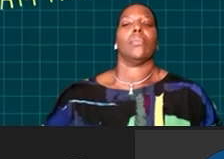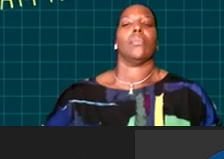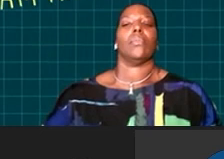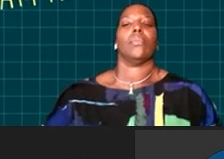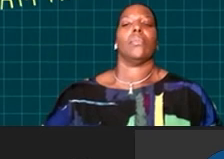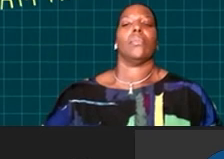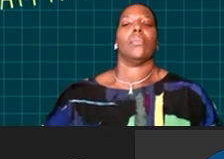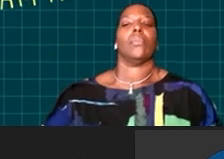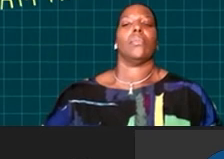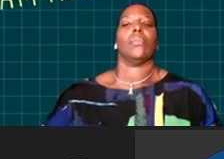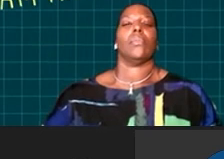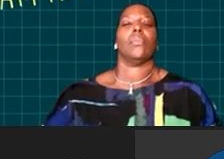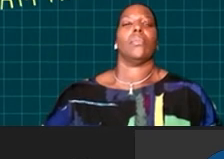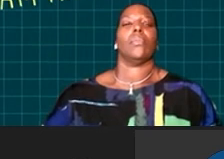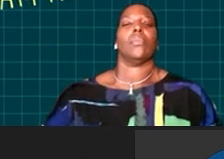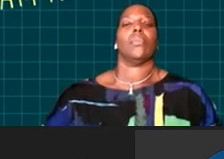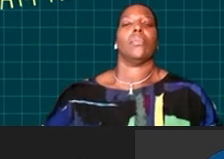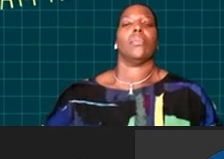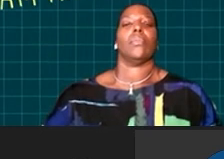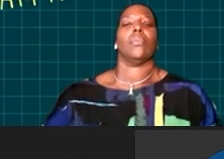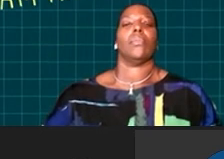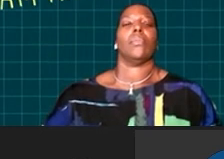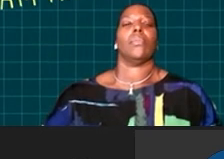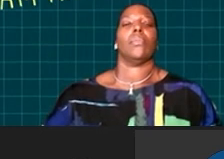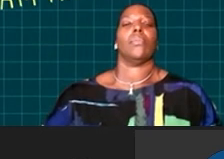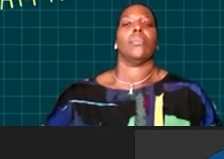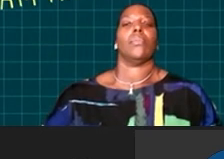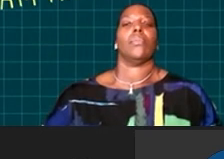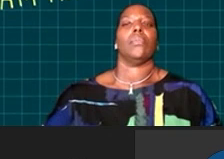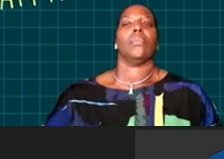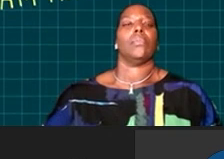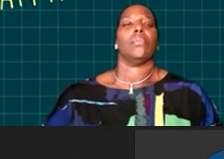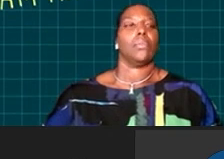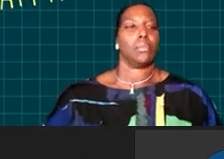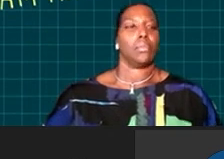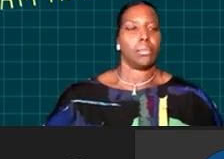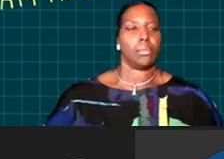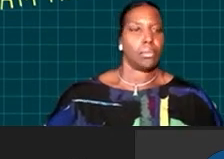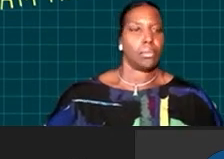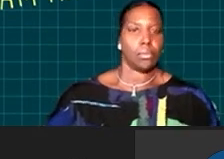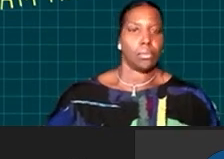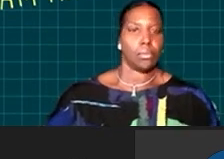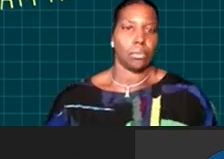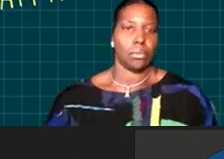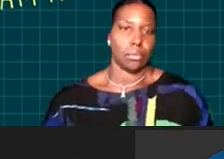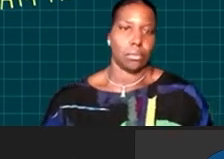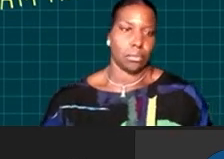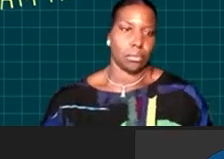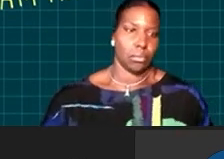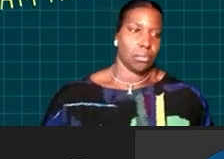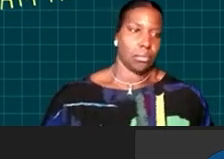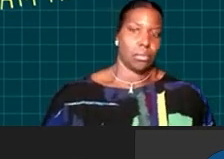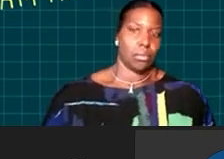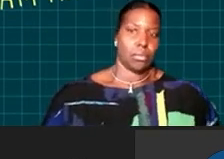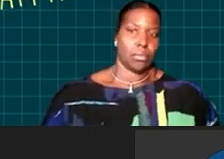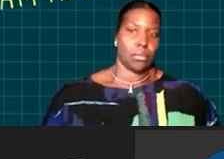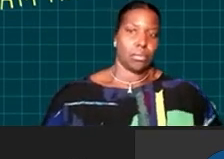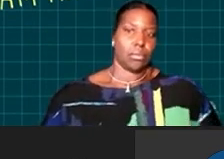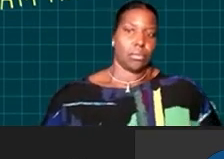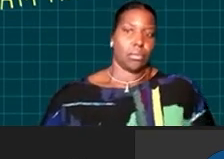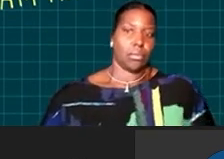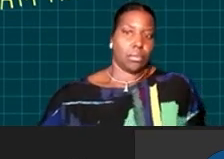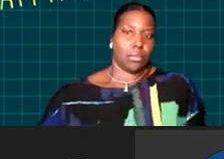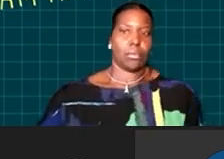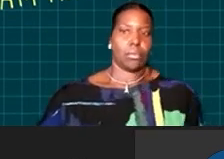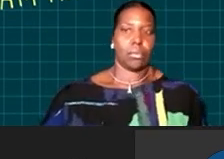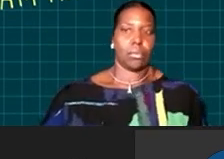any important considerations that might have to do with somebody bringing in a new service to